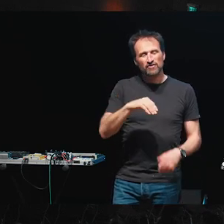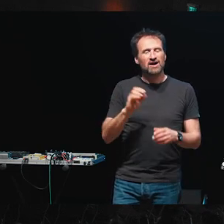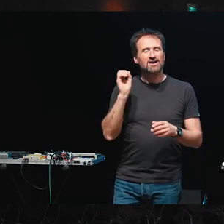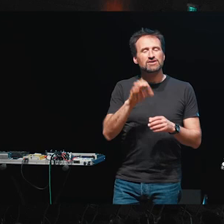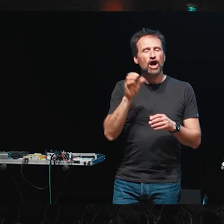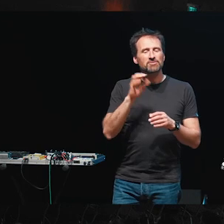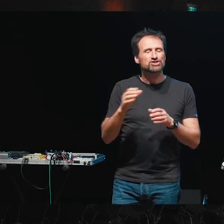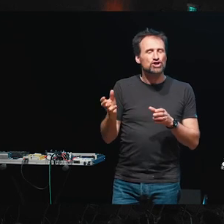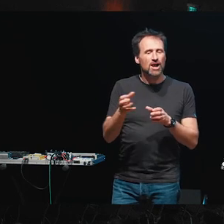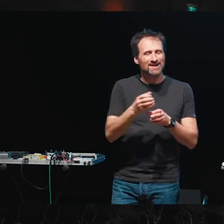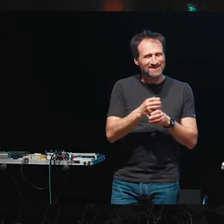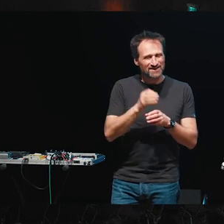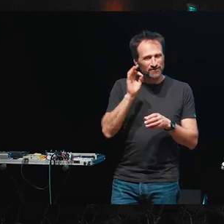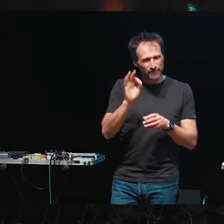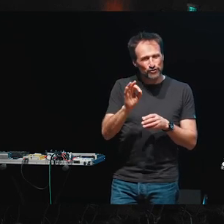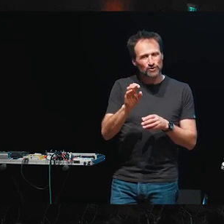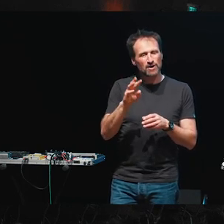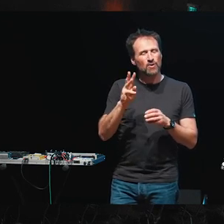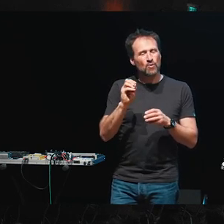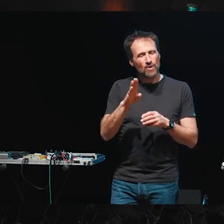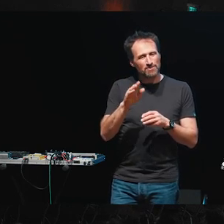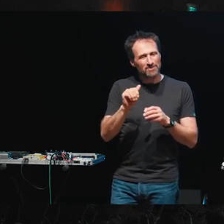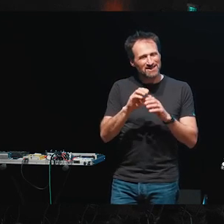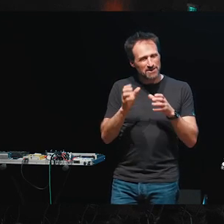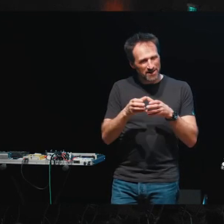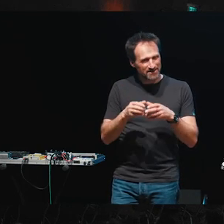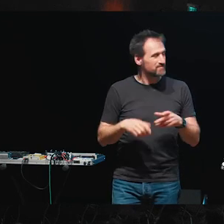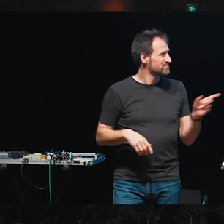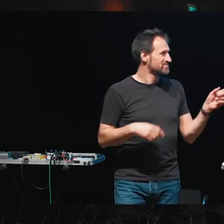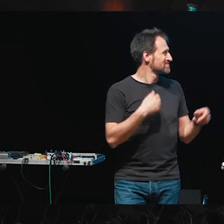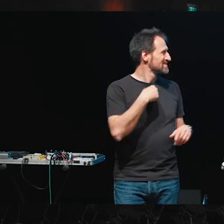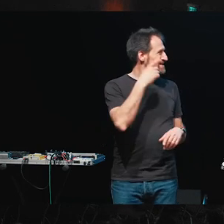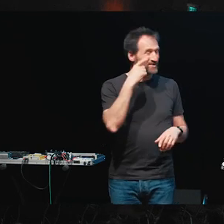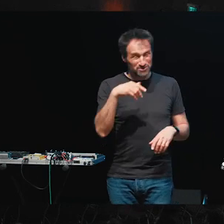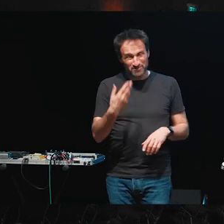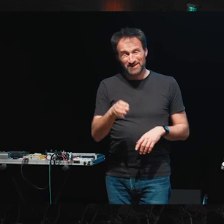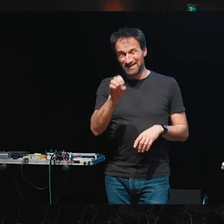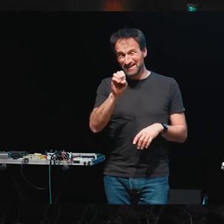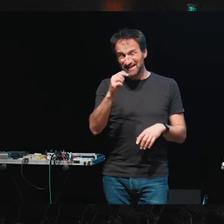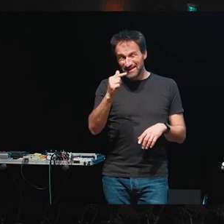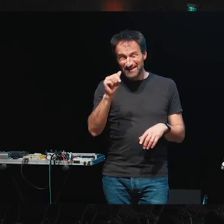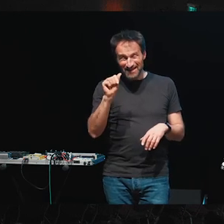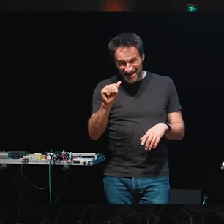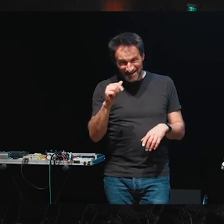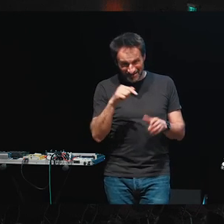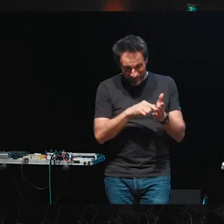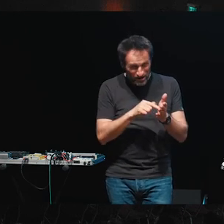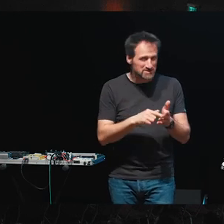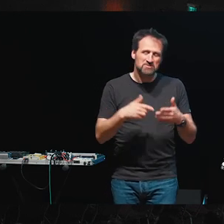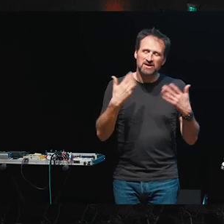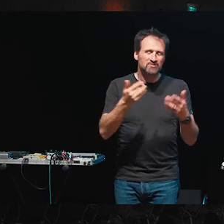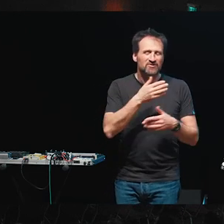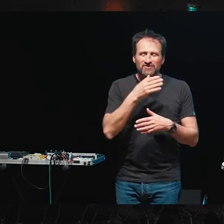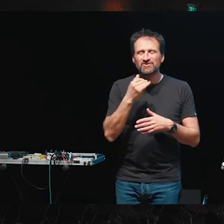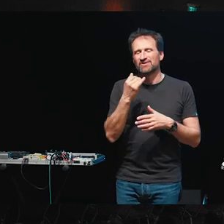garbage collecting for WebAssembly? I don't know if I can give you an ETA on that. So I think there's a lot of different issues to hash